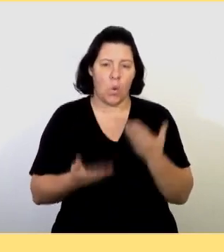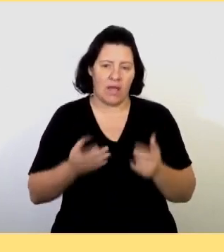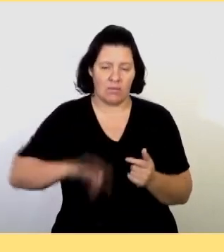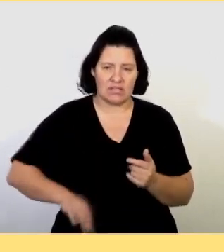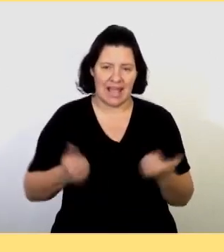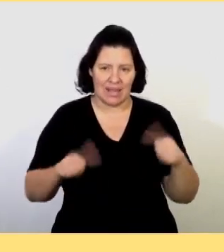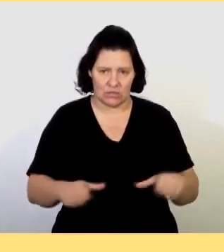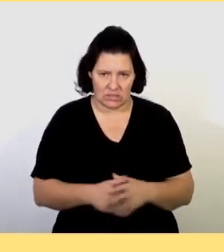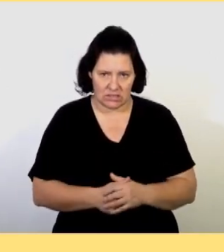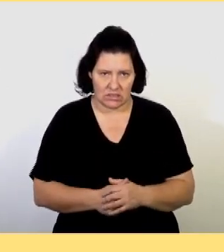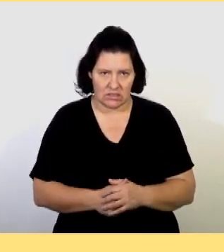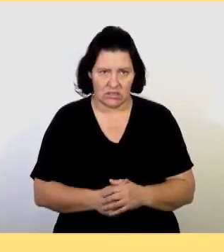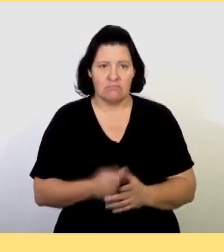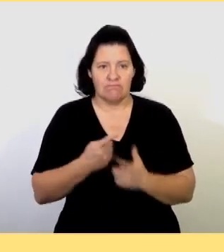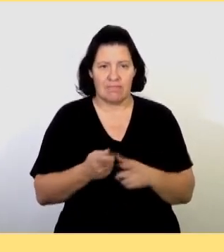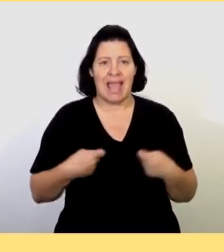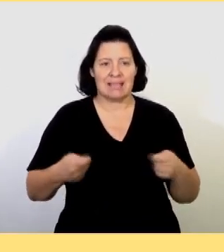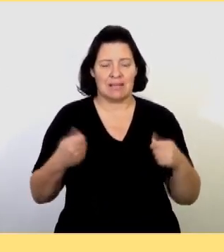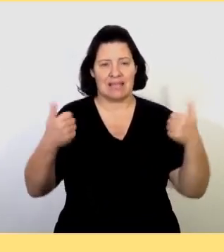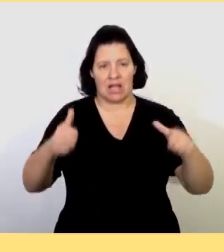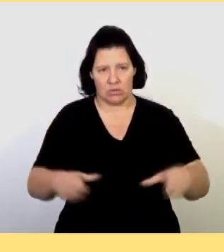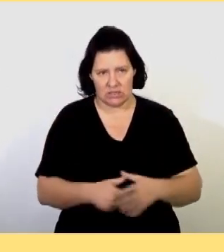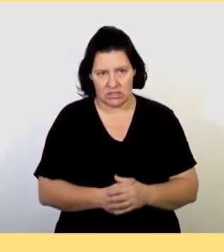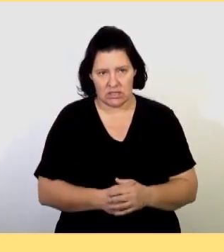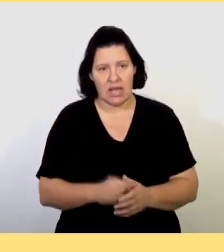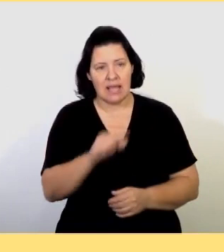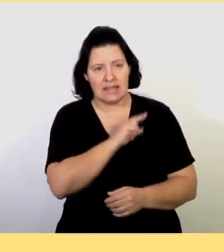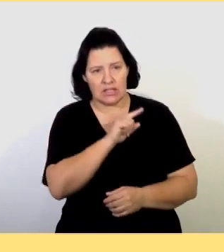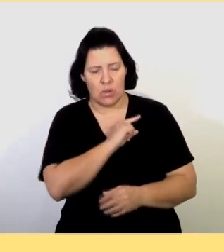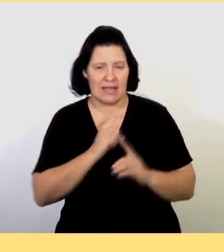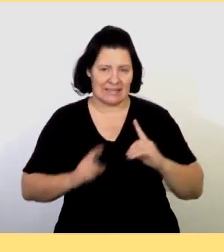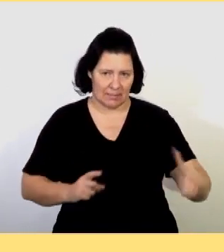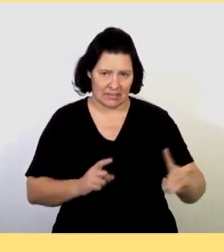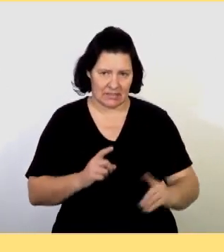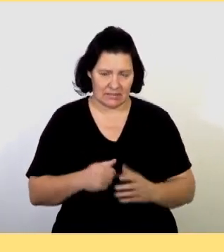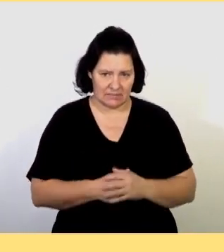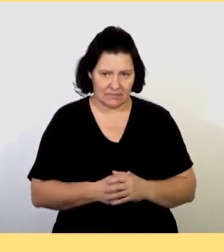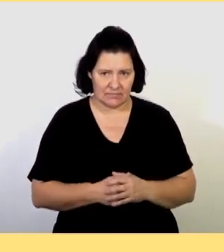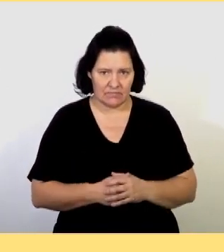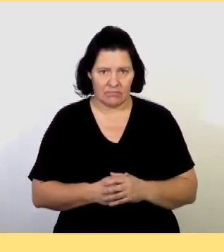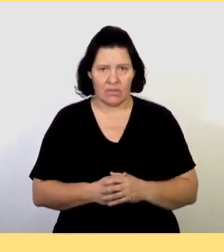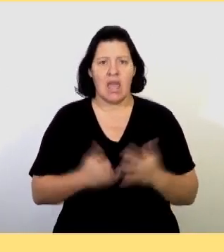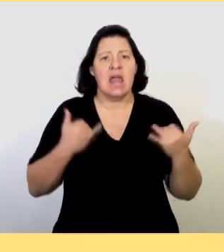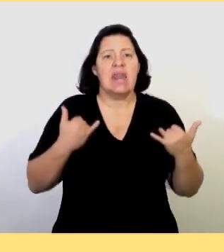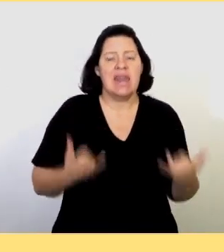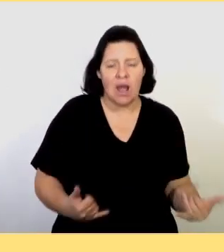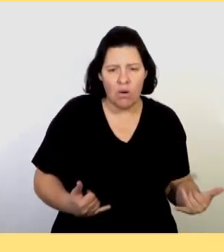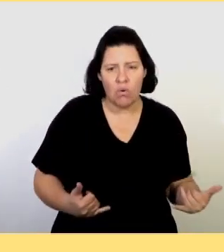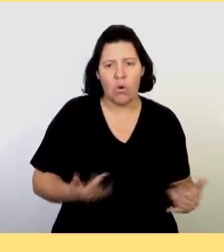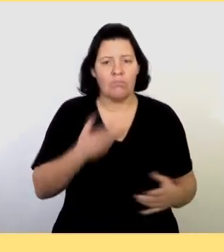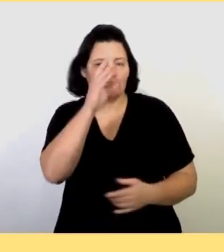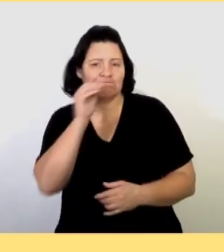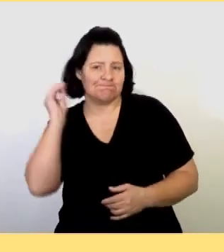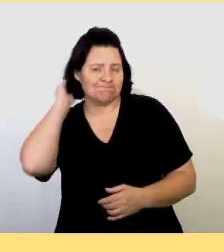account. Remember, this is an expense account, hence we are debiting it. And then I want us now